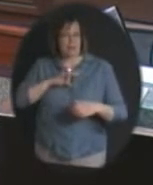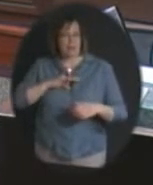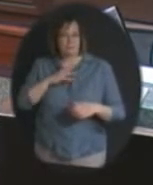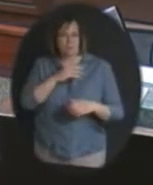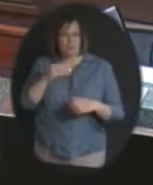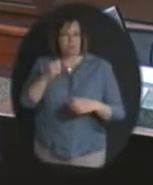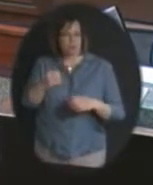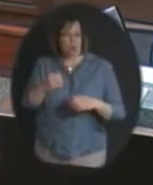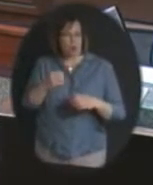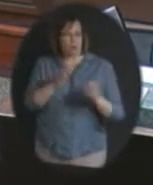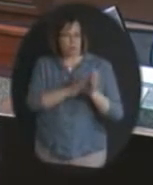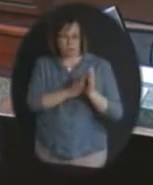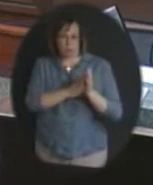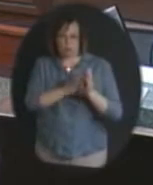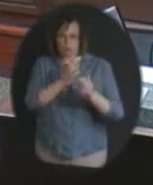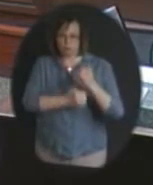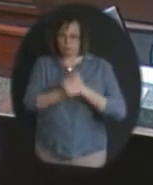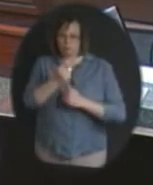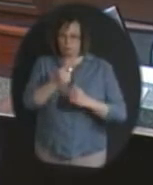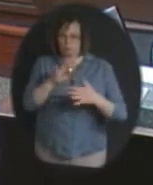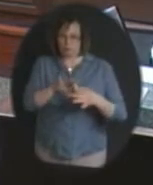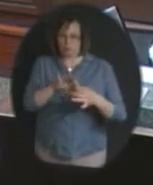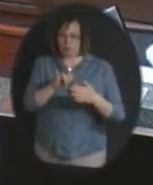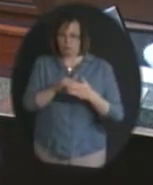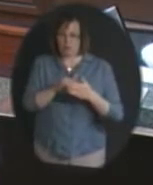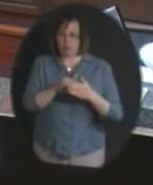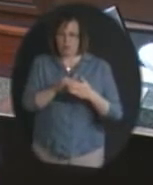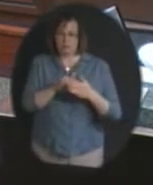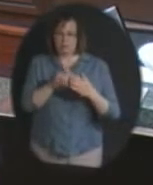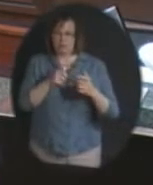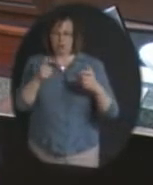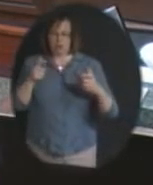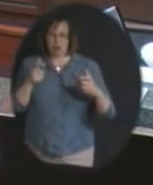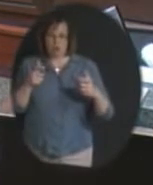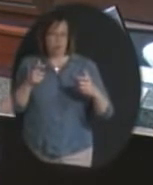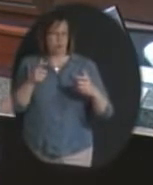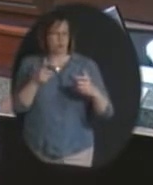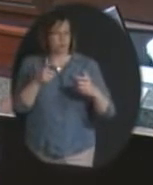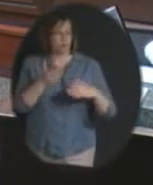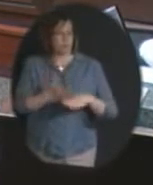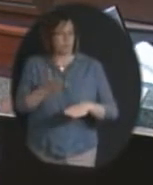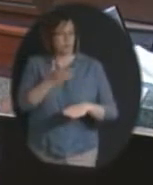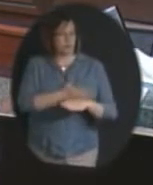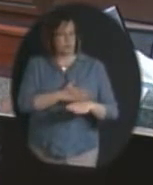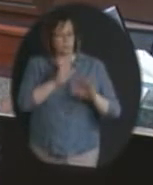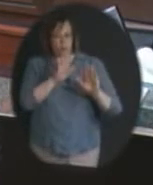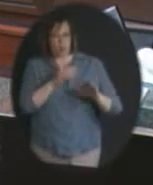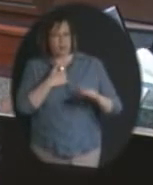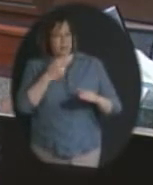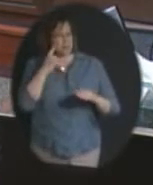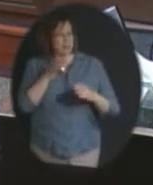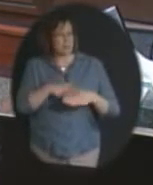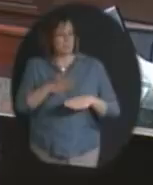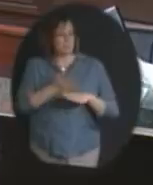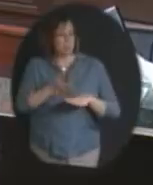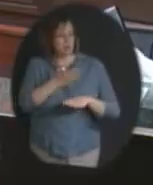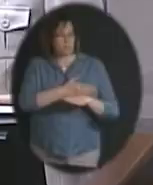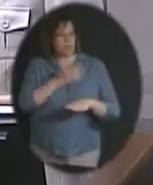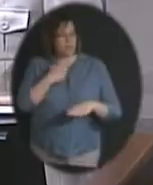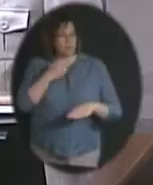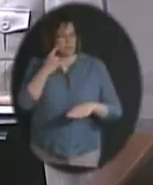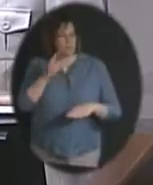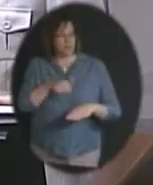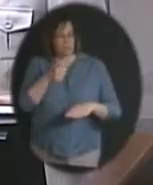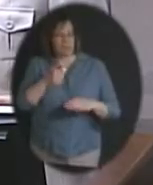And so kudos to everyone in that regard. It's a big improvement. Great, I think, improvement in there. And I think there's